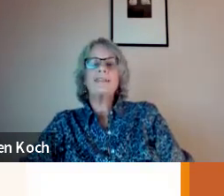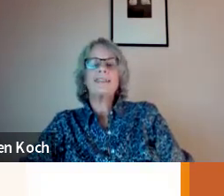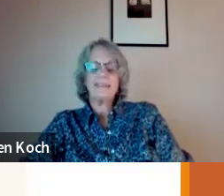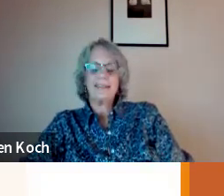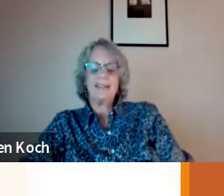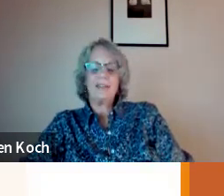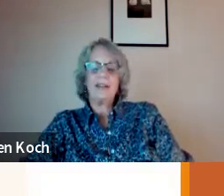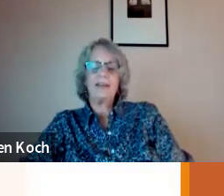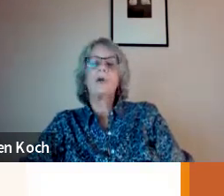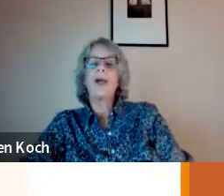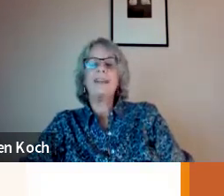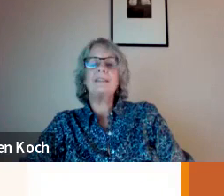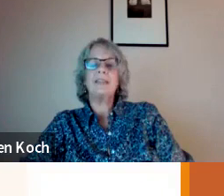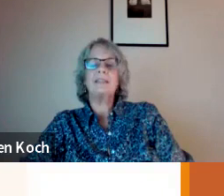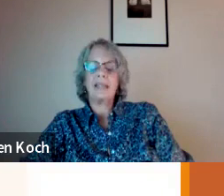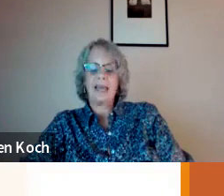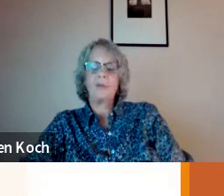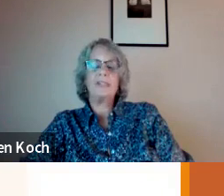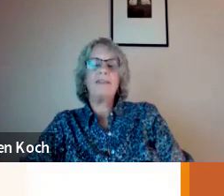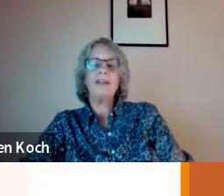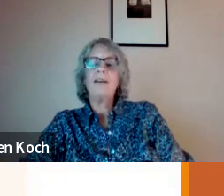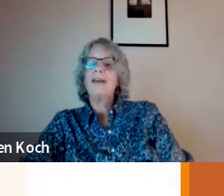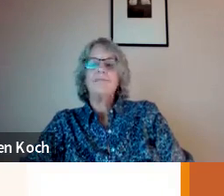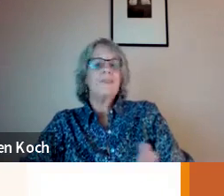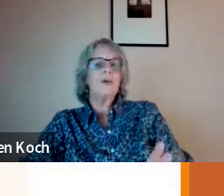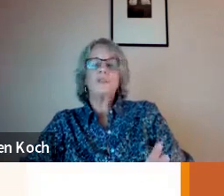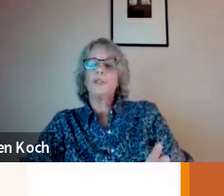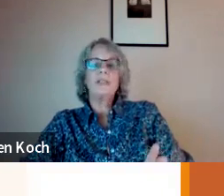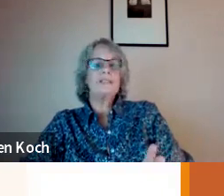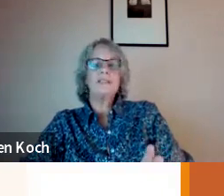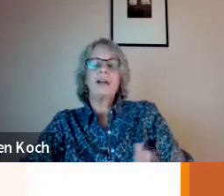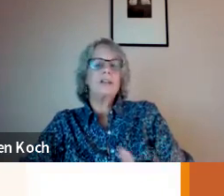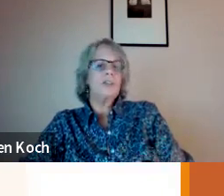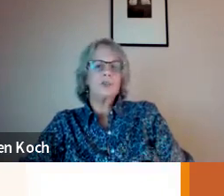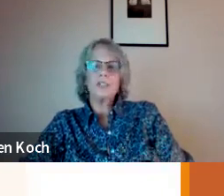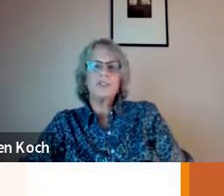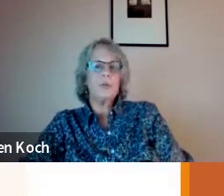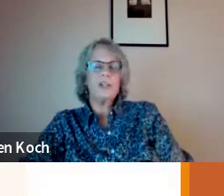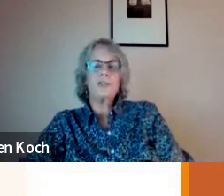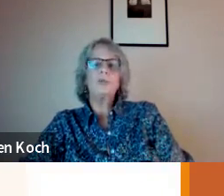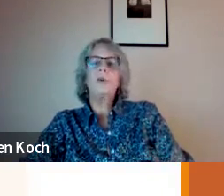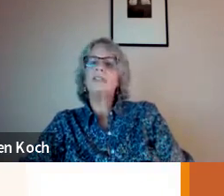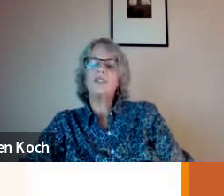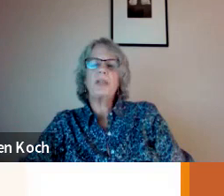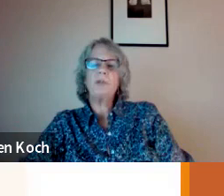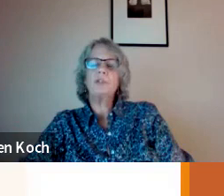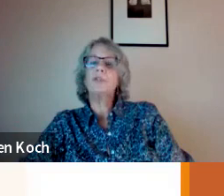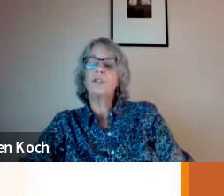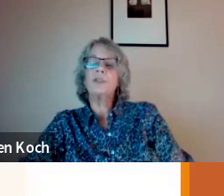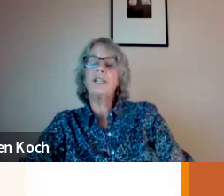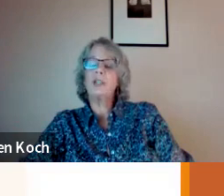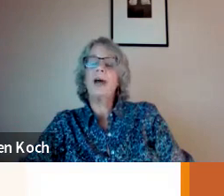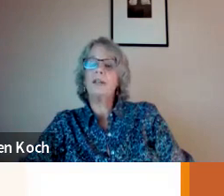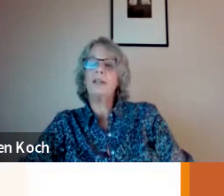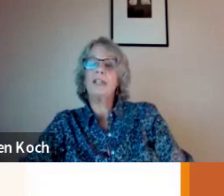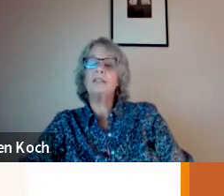of the things I said to David that I have regretted to this day was, David, this is not an unusual situation. We assist people to